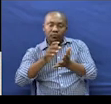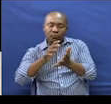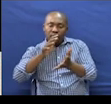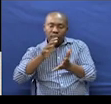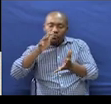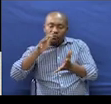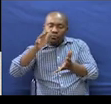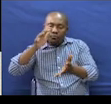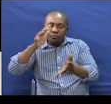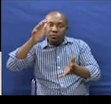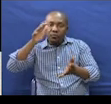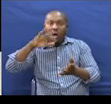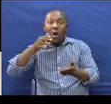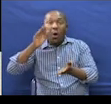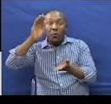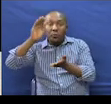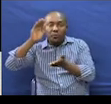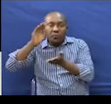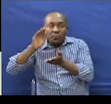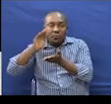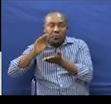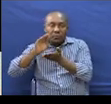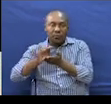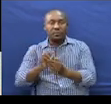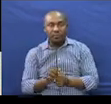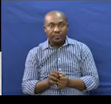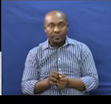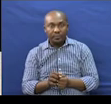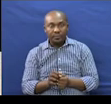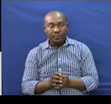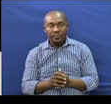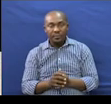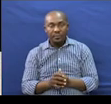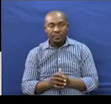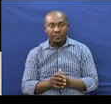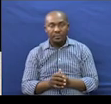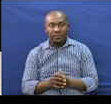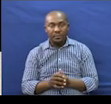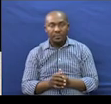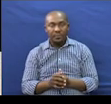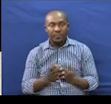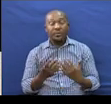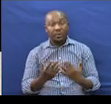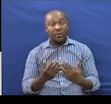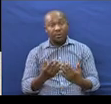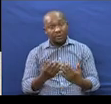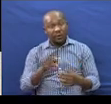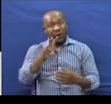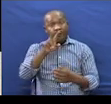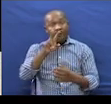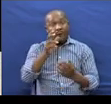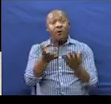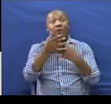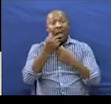the variables that cause the change in human populations. Those variables,